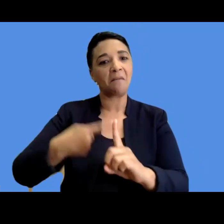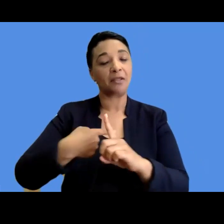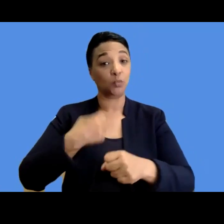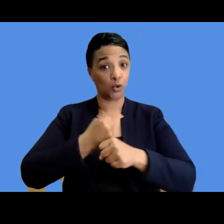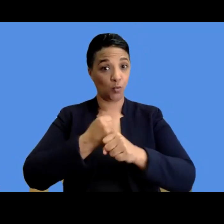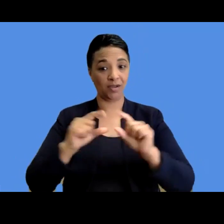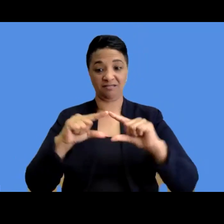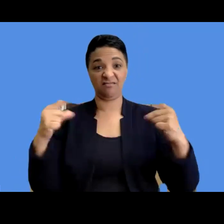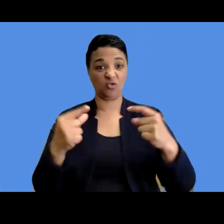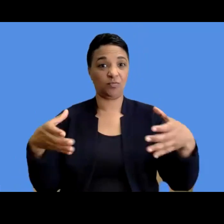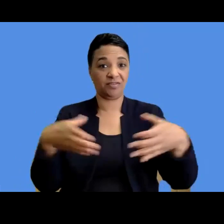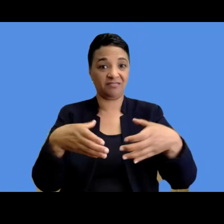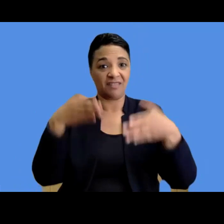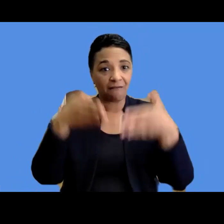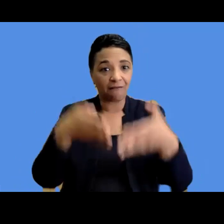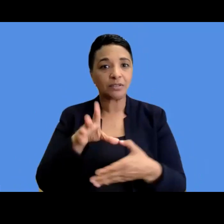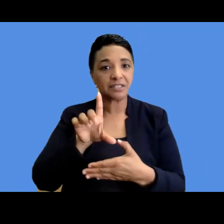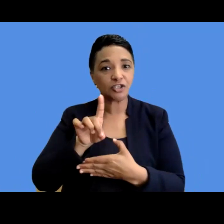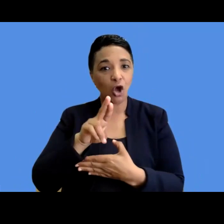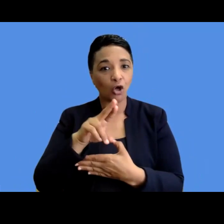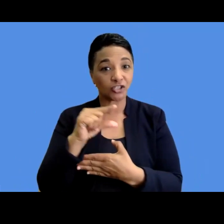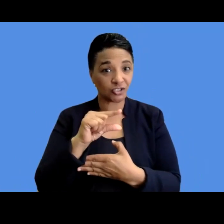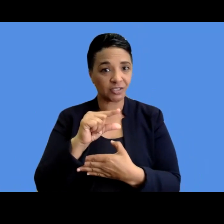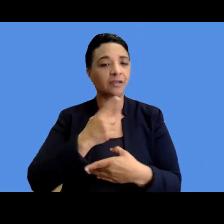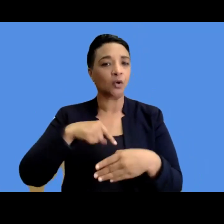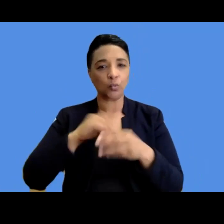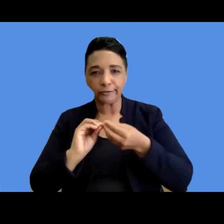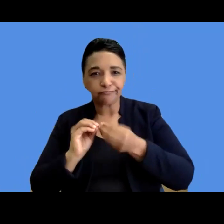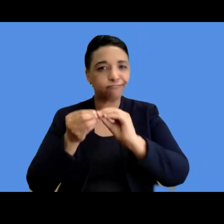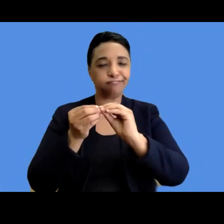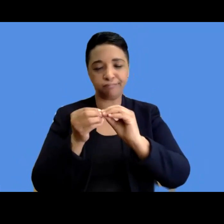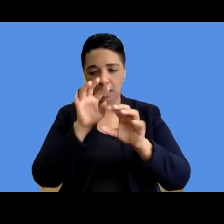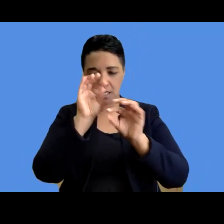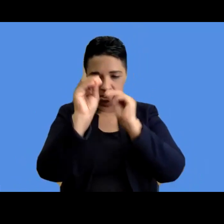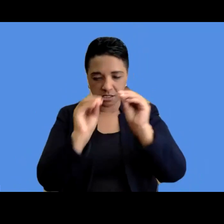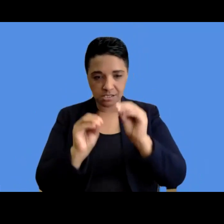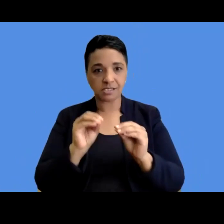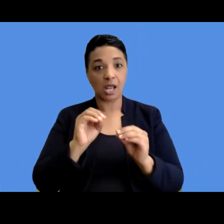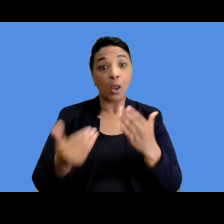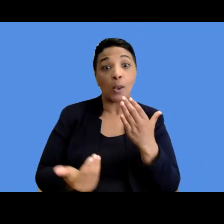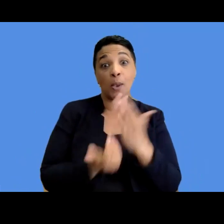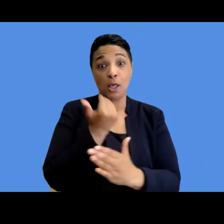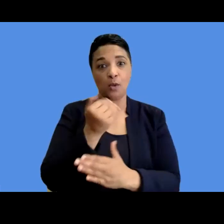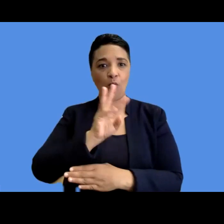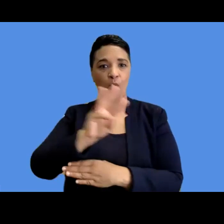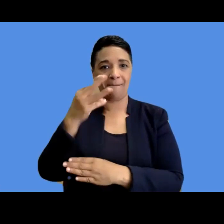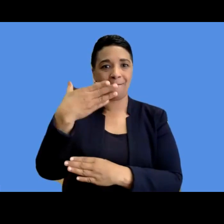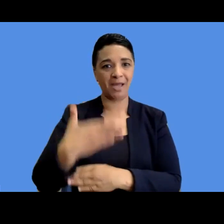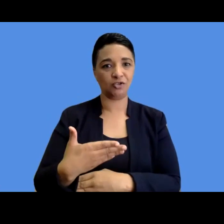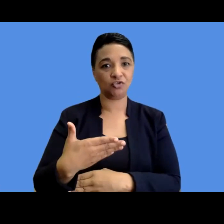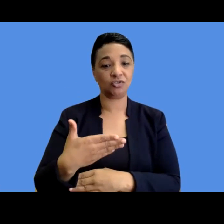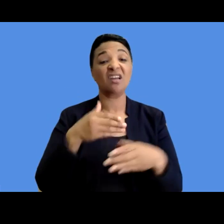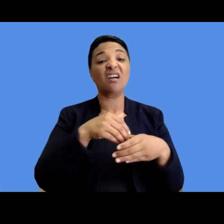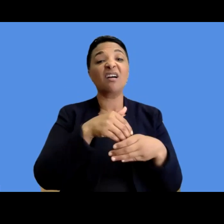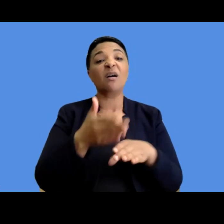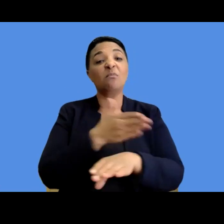would be aware, we have been working on developing a new website. So we were previously hosted under the IDA website.